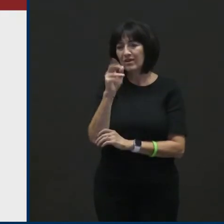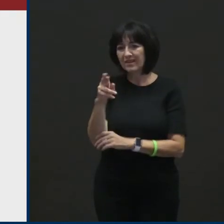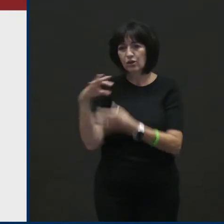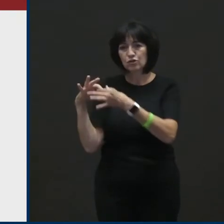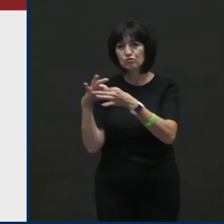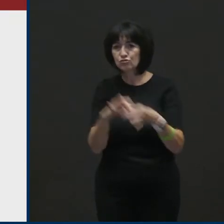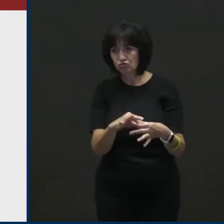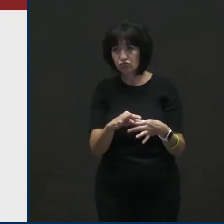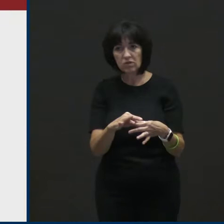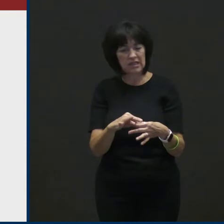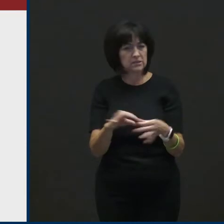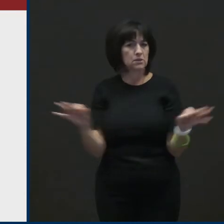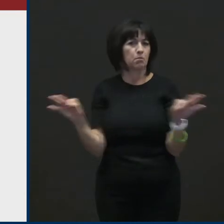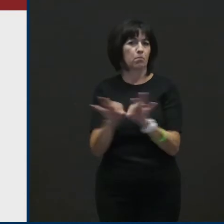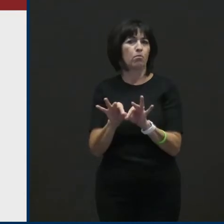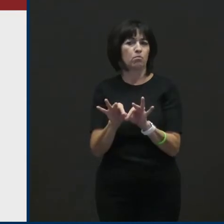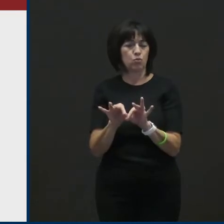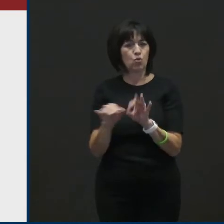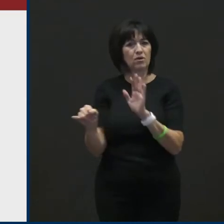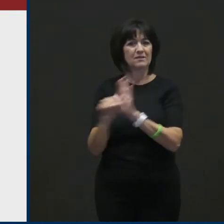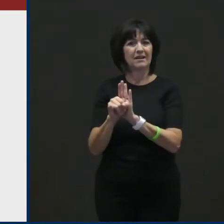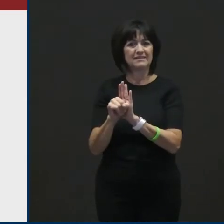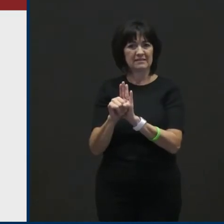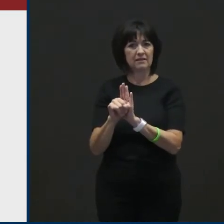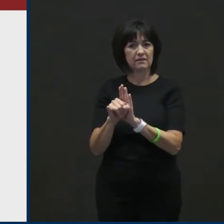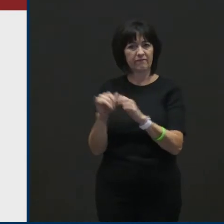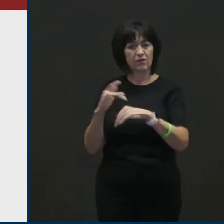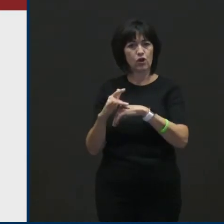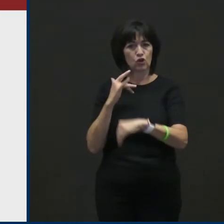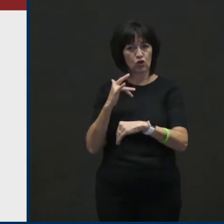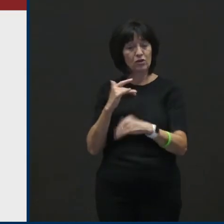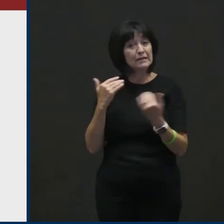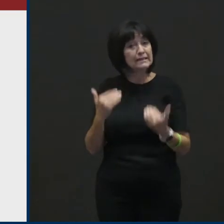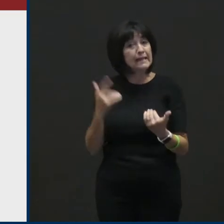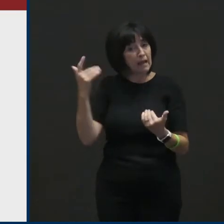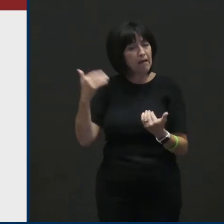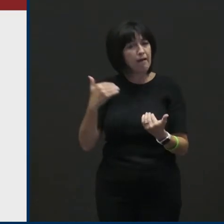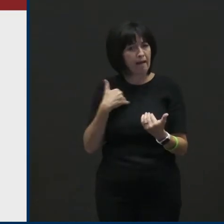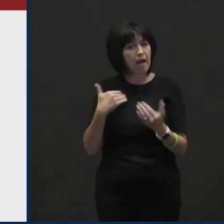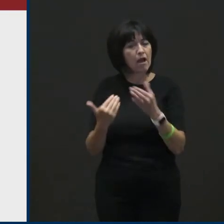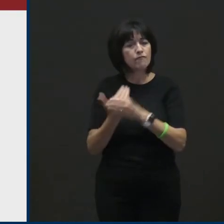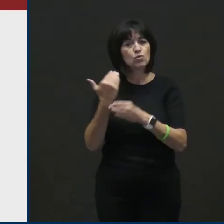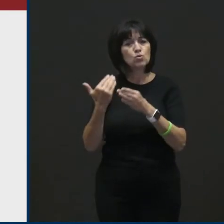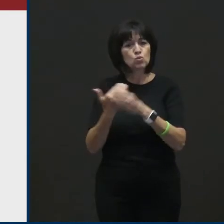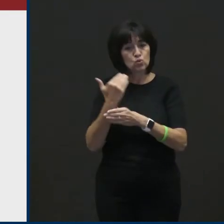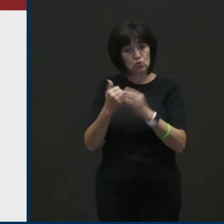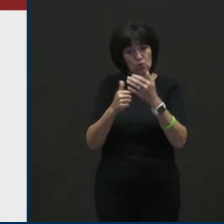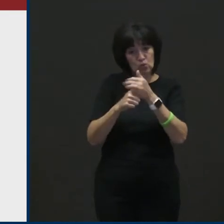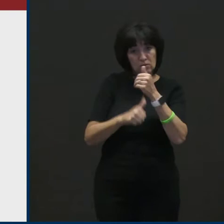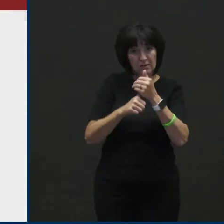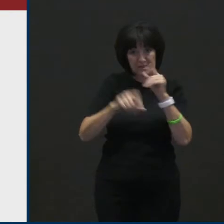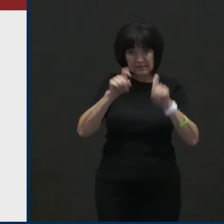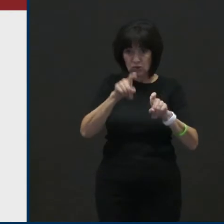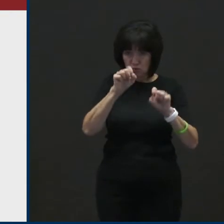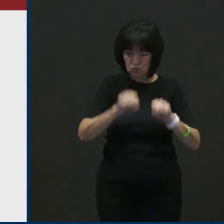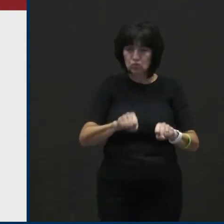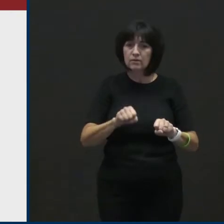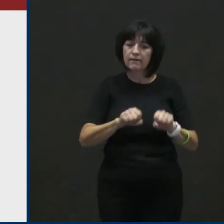identifying it early. And there are actually new stool tests that we're recommending that can be done at